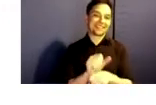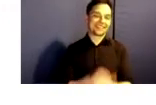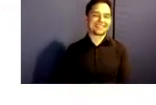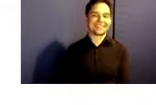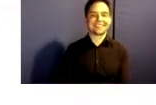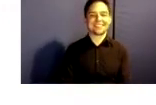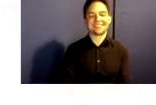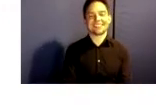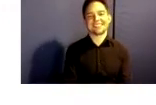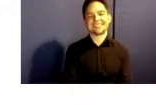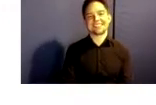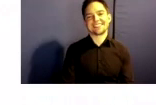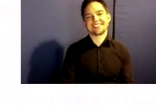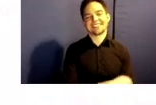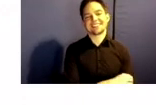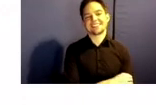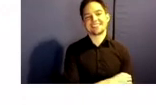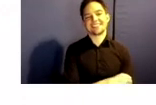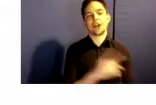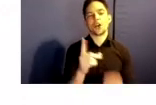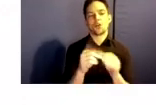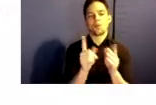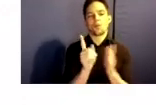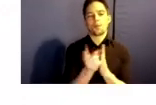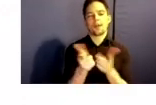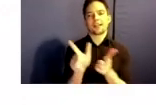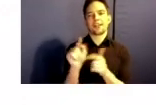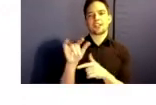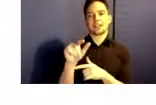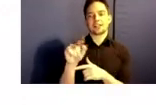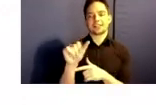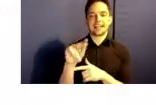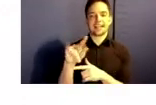We'll just give one more moment for Tanya to get back online.